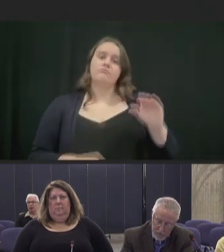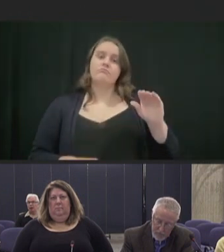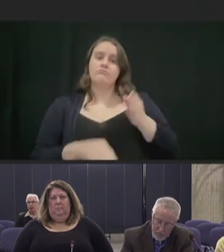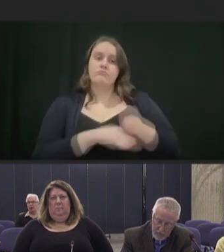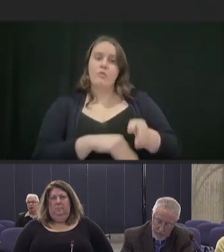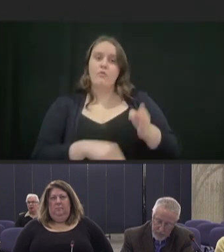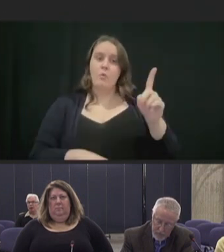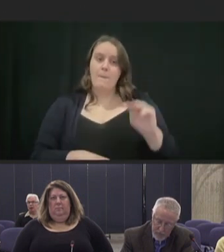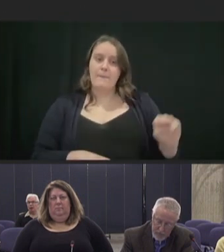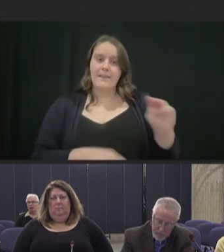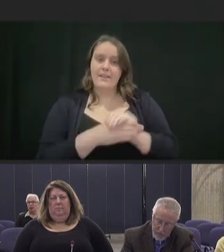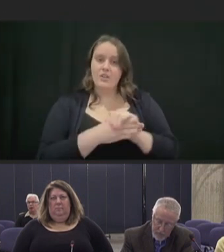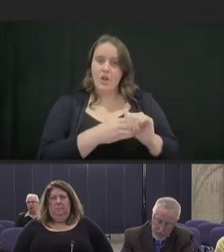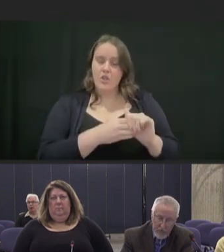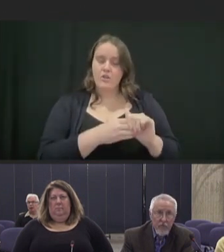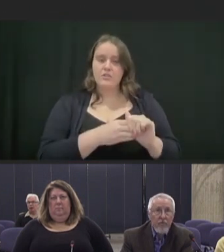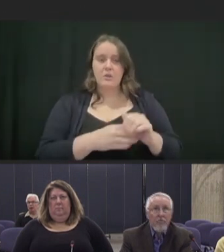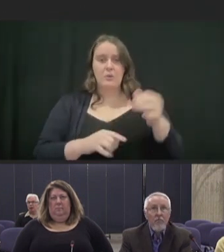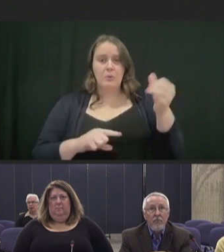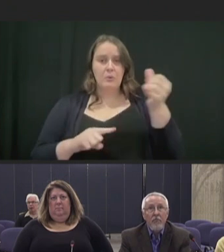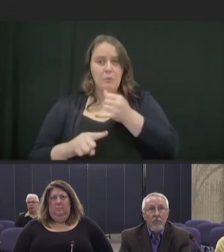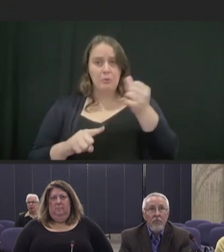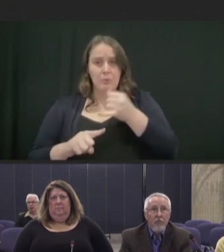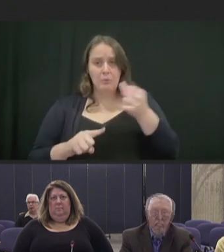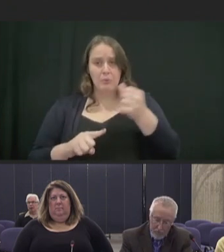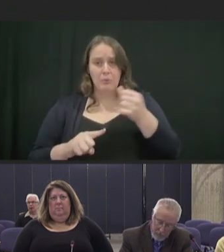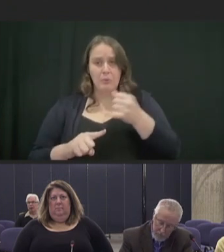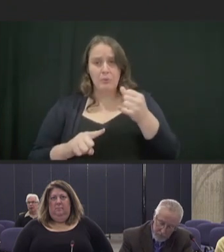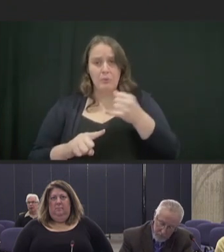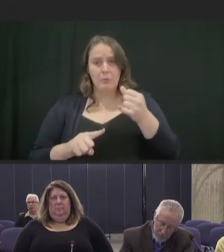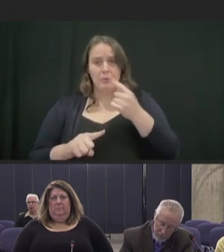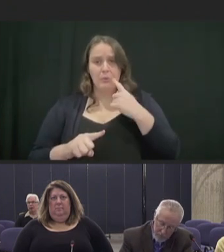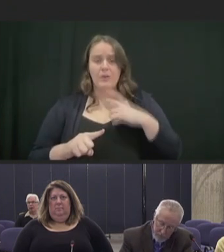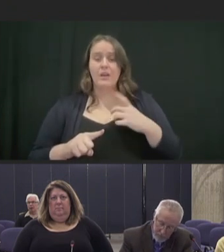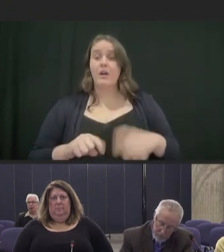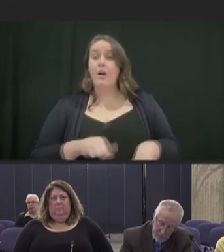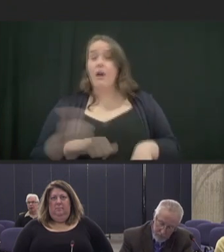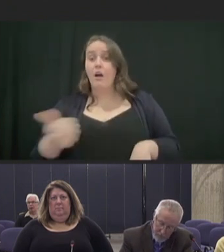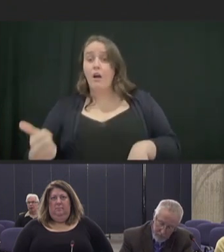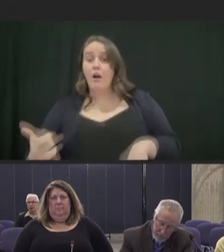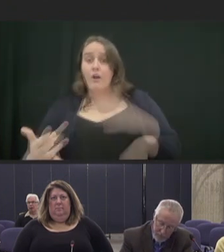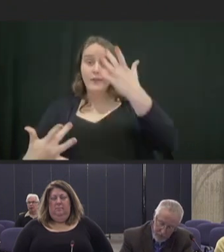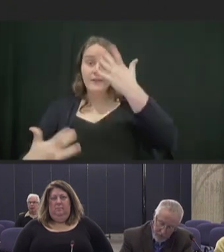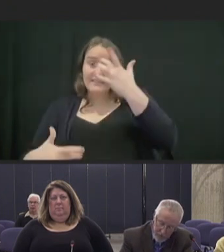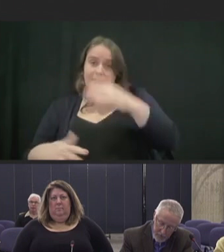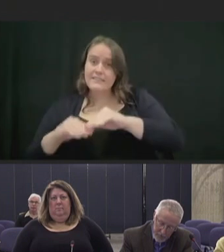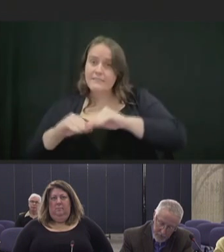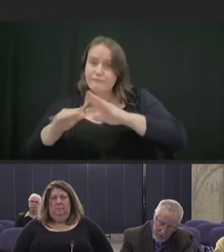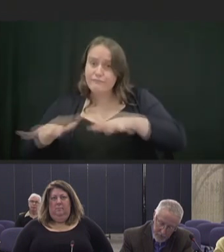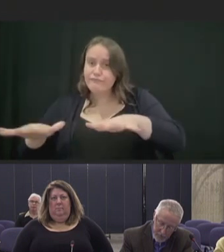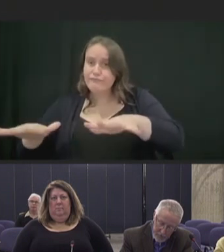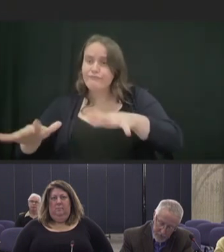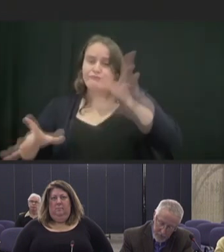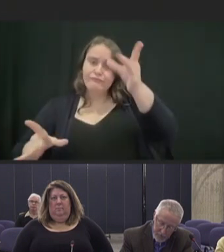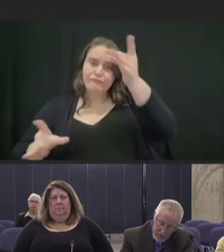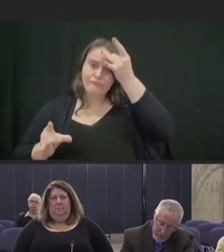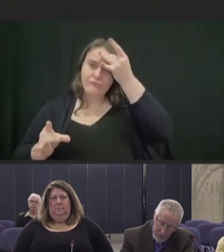other preventive communicable disease, and indeed are multifold